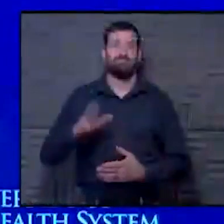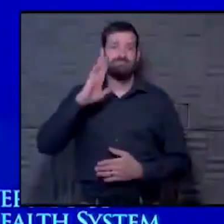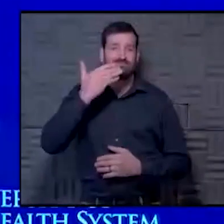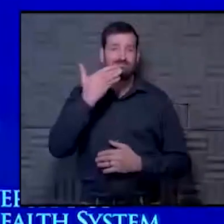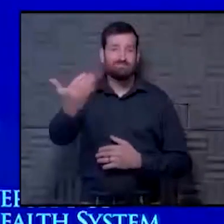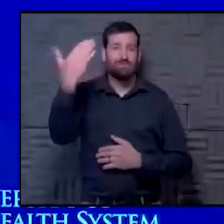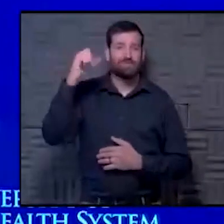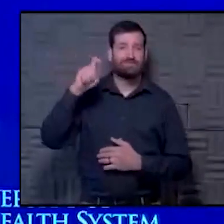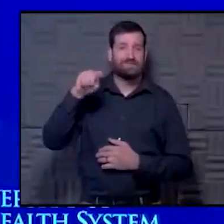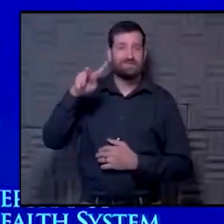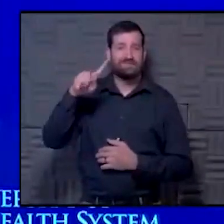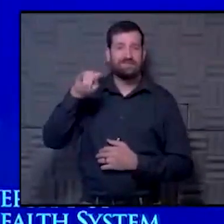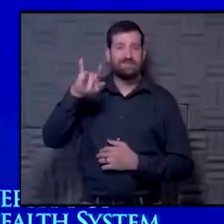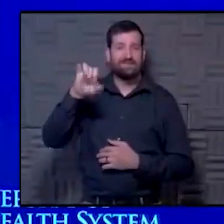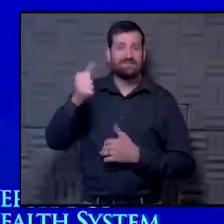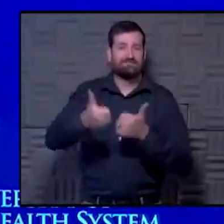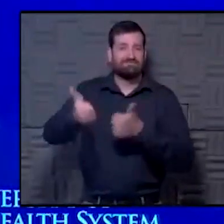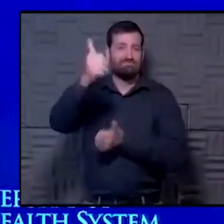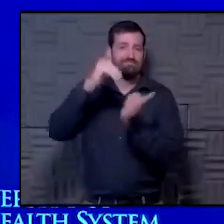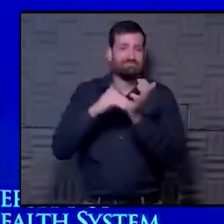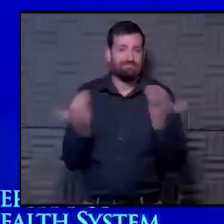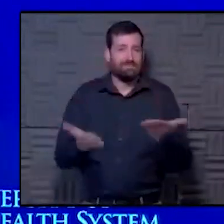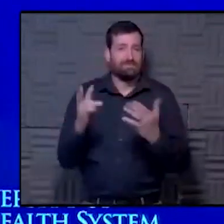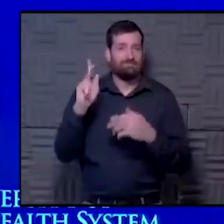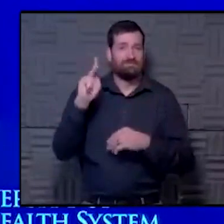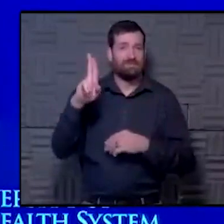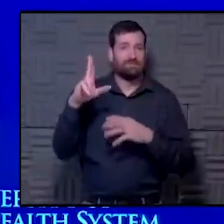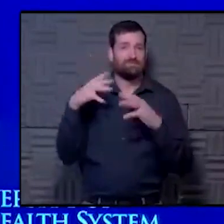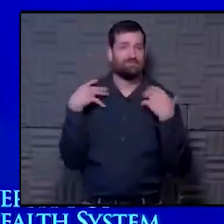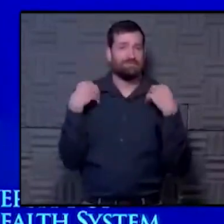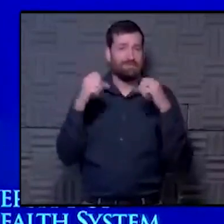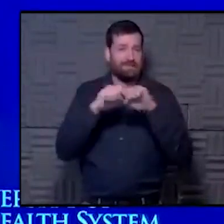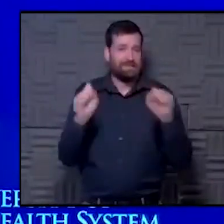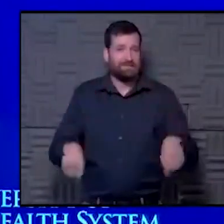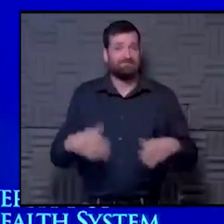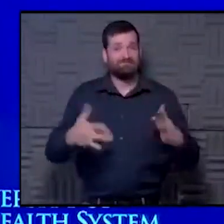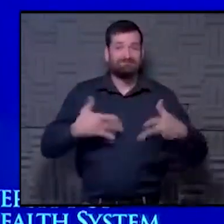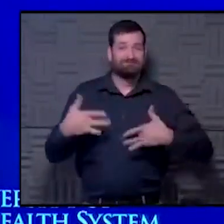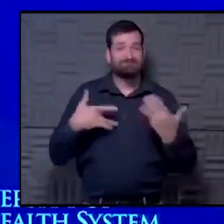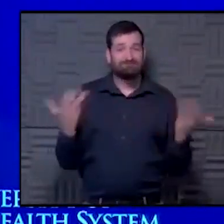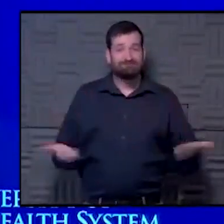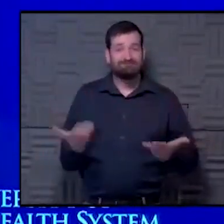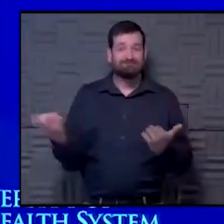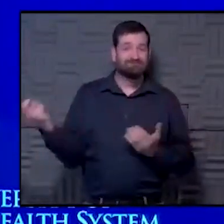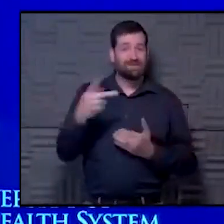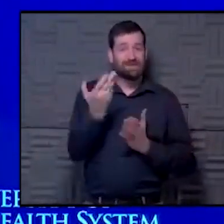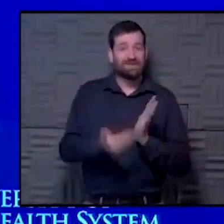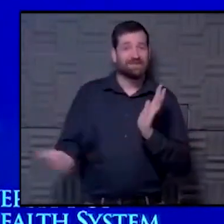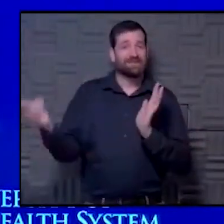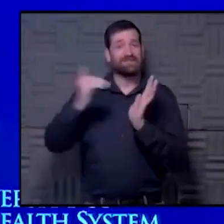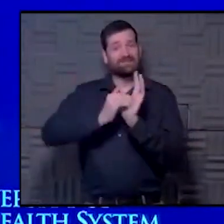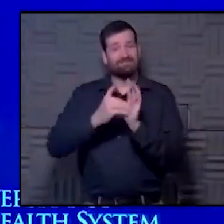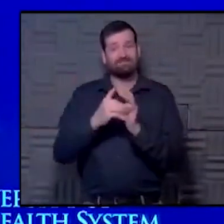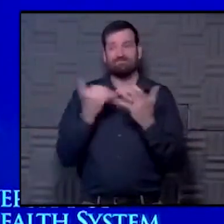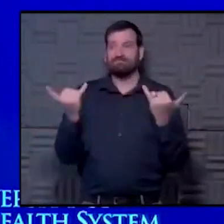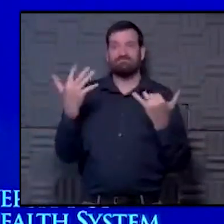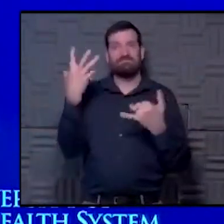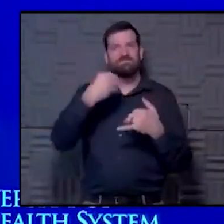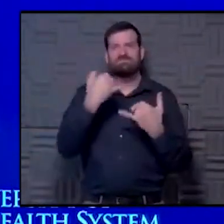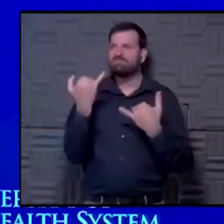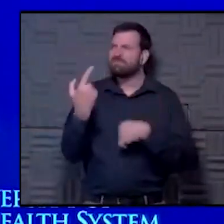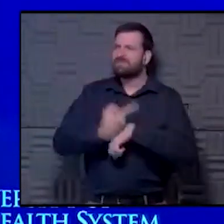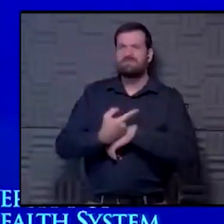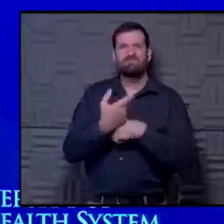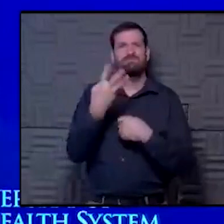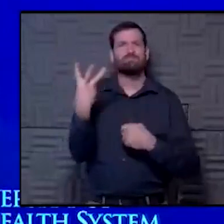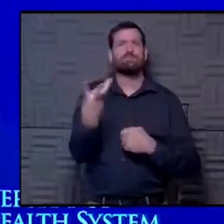Good morning. This is Steve Stites, Chief Medical Officer here at the University of Kansas Health System. Delighted, again, to be back with you on this now gorgeous, what day of the week is it?